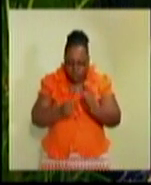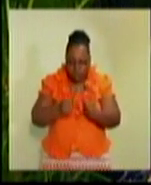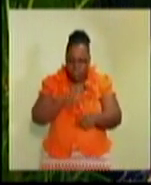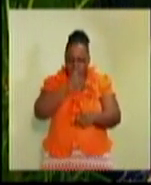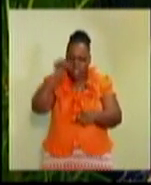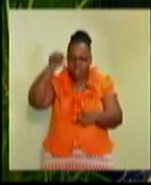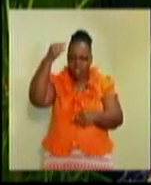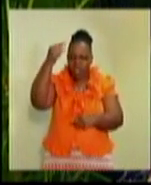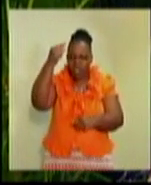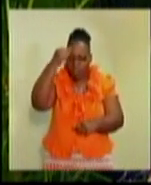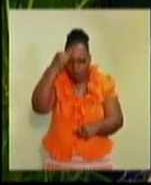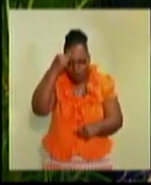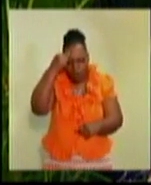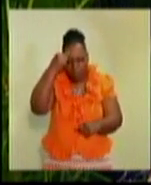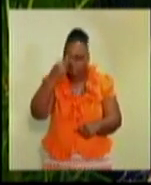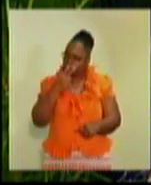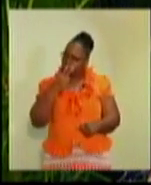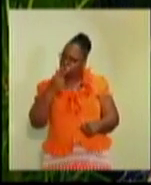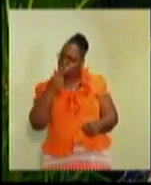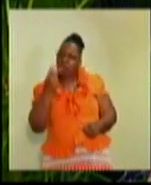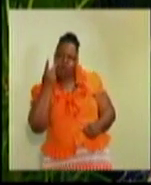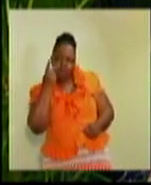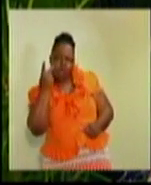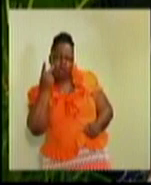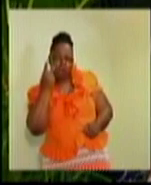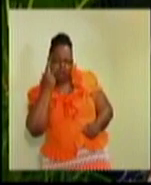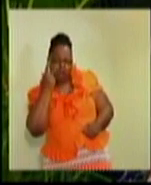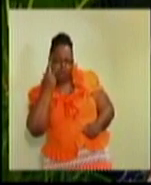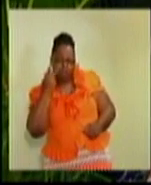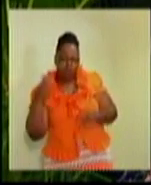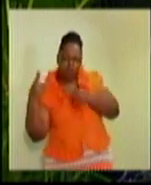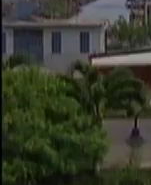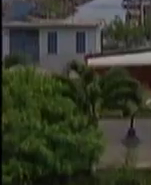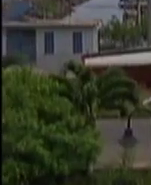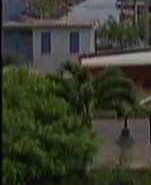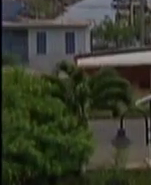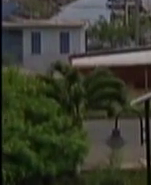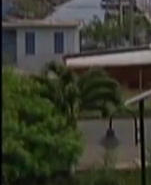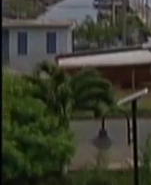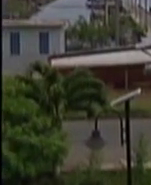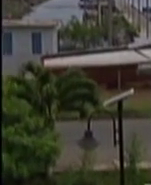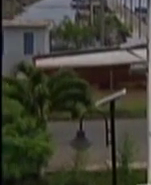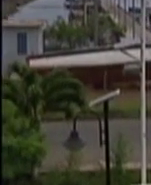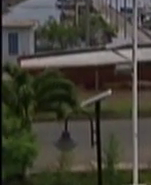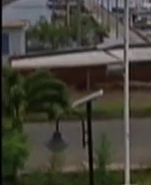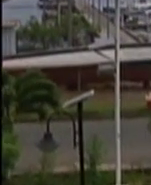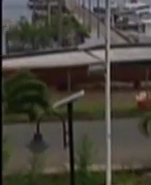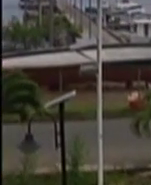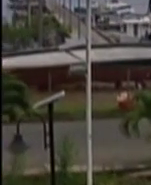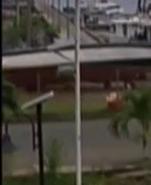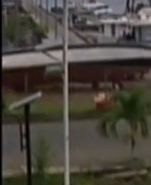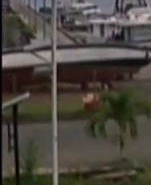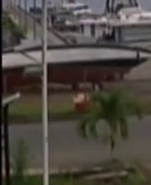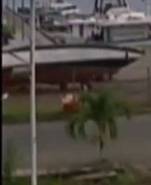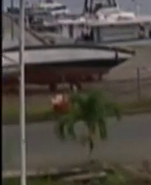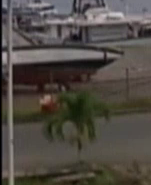a critical role to play in national economic development. Mr. Jack noted that Tobago has been faced